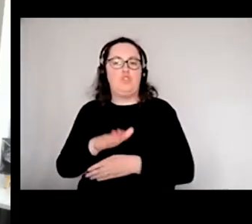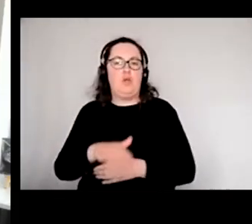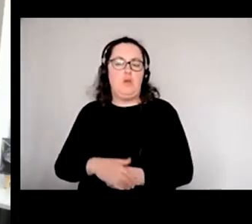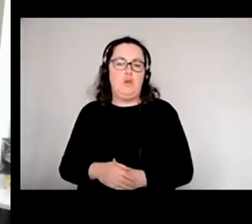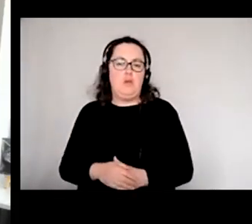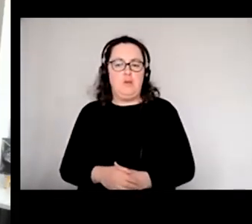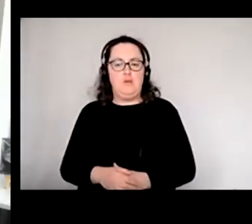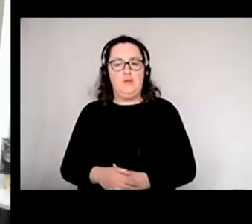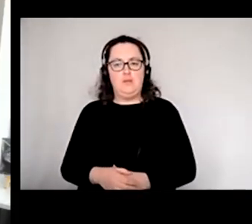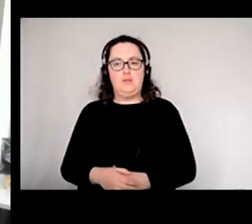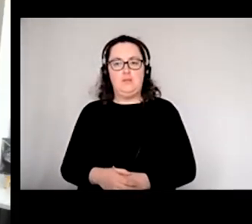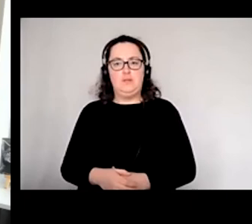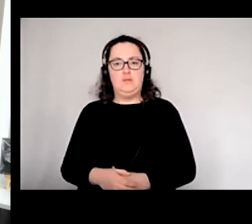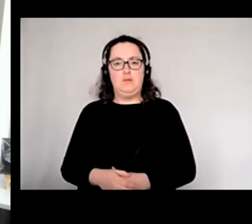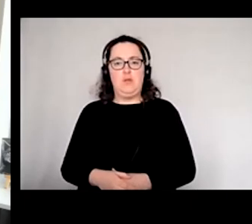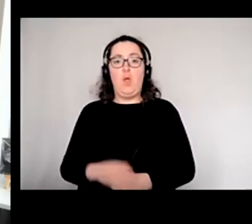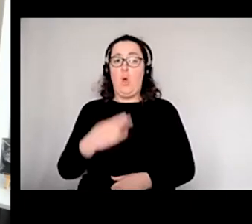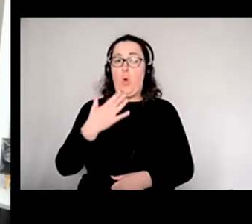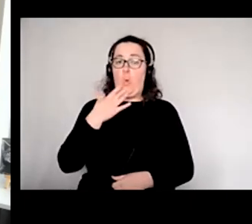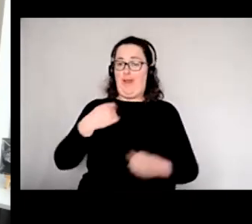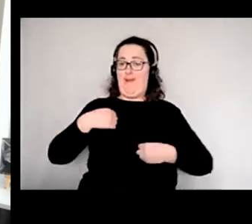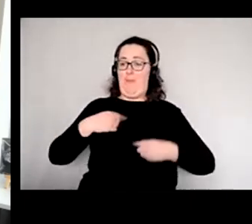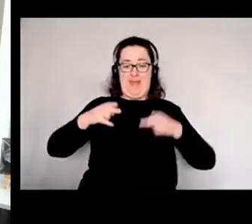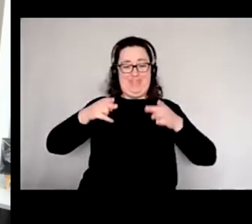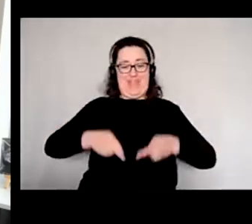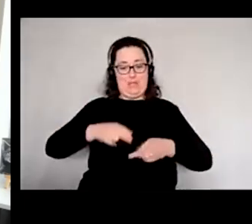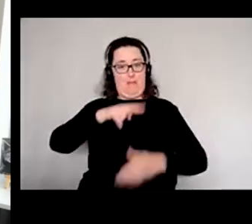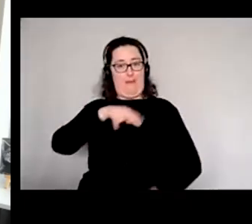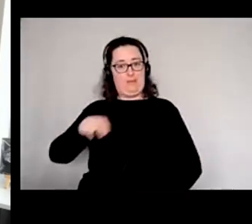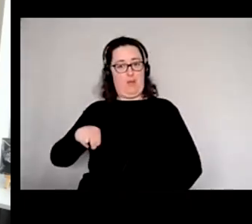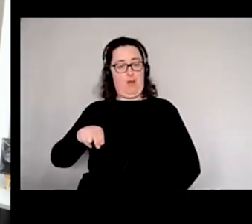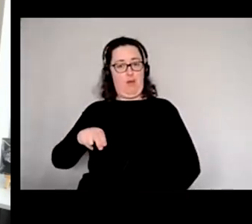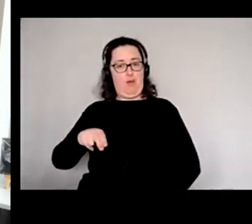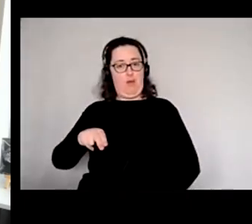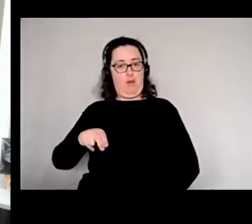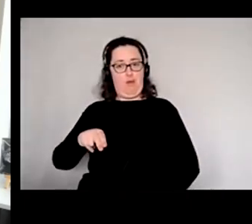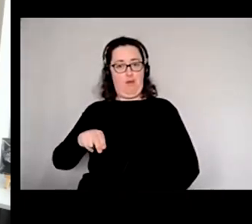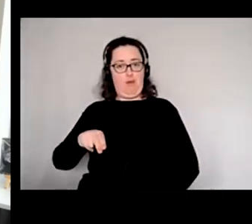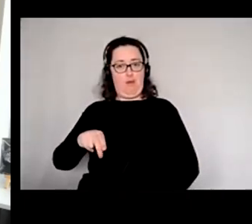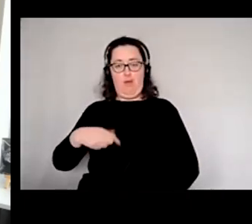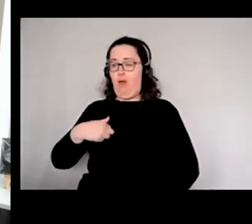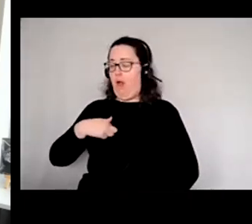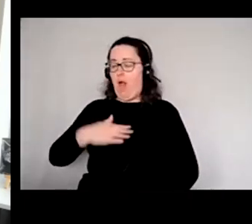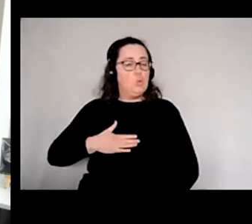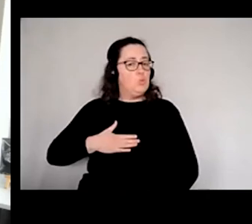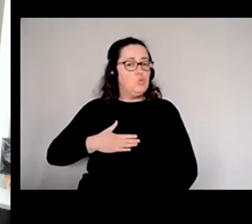I think when I'm a dead painter, I will certainly want to be